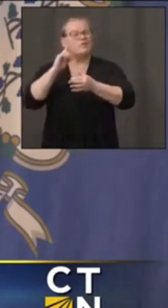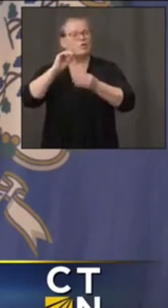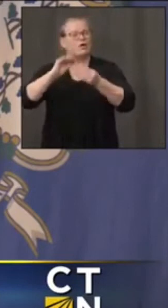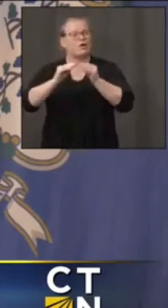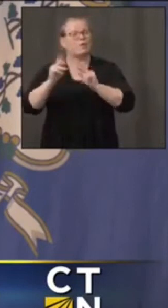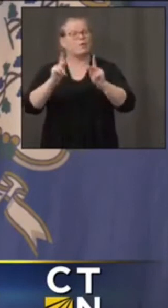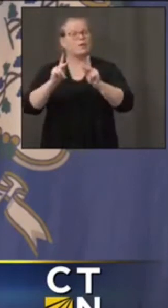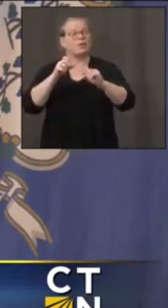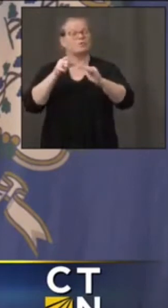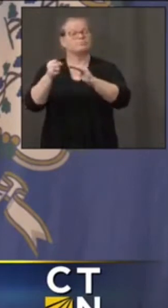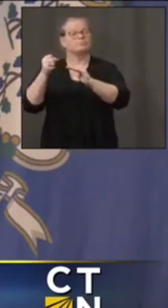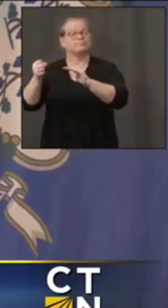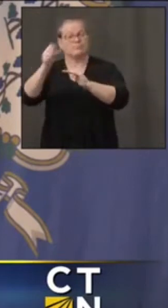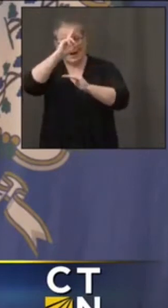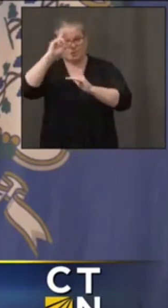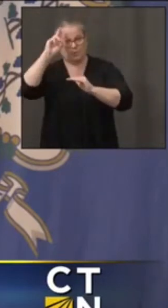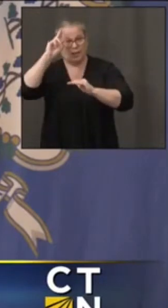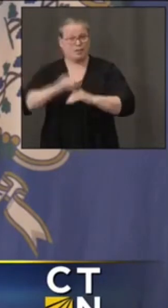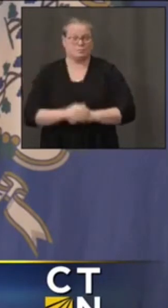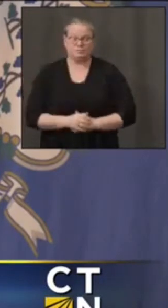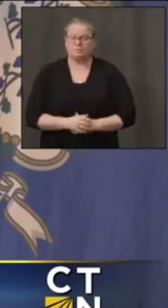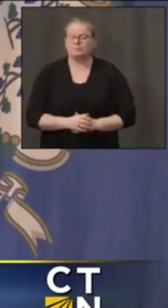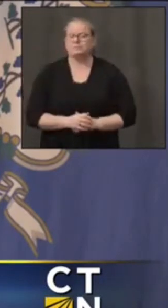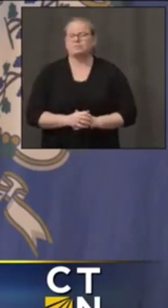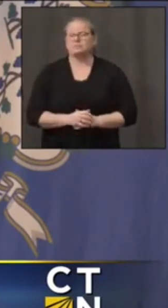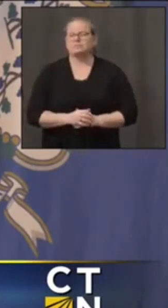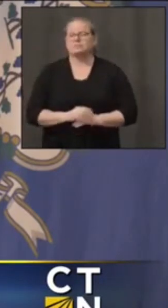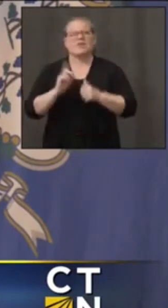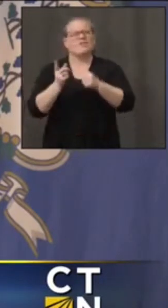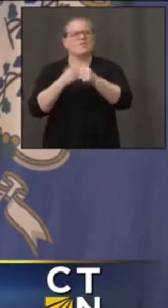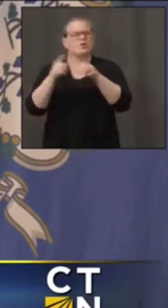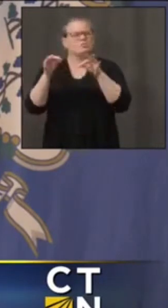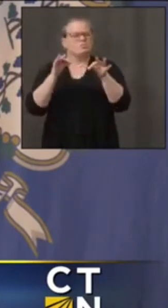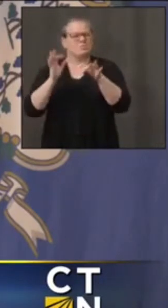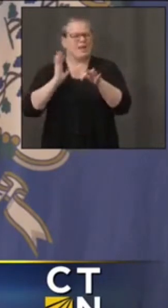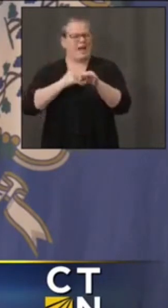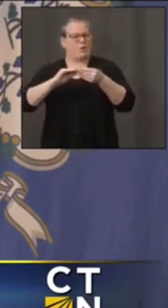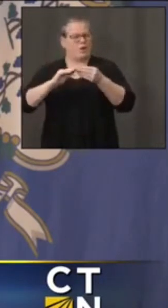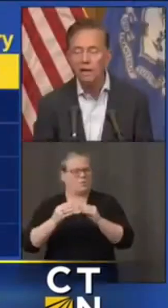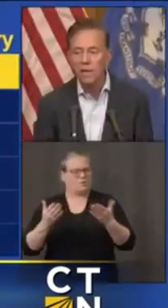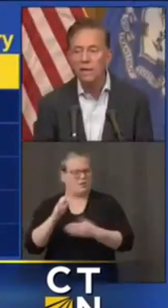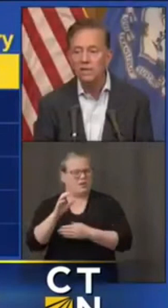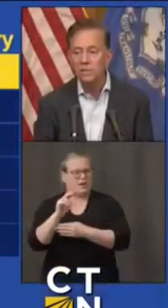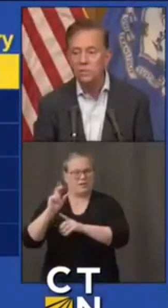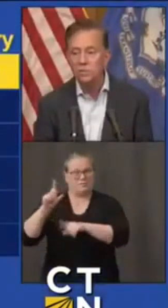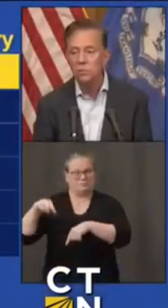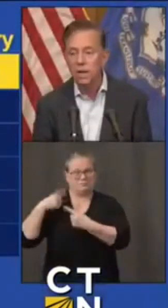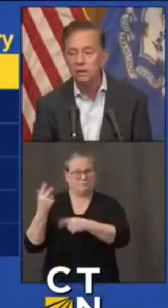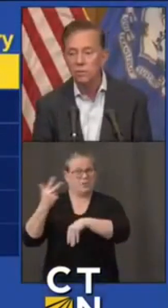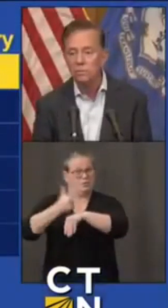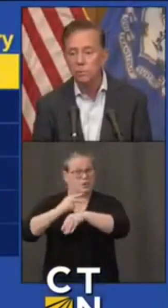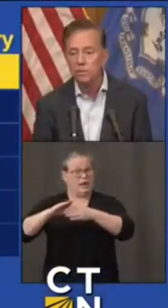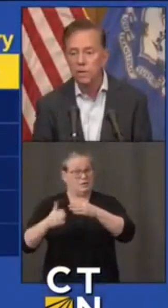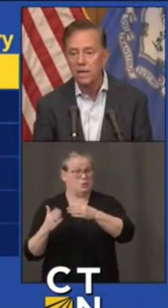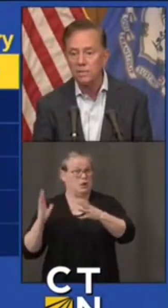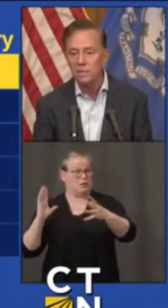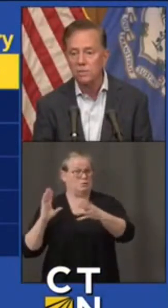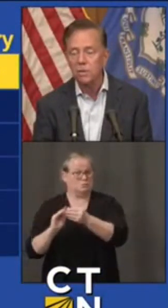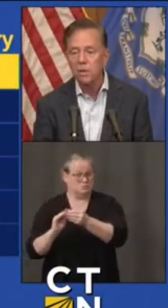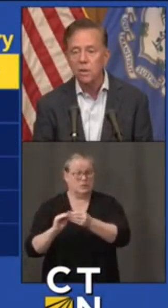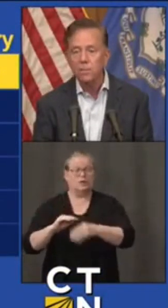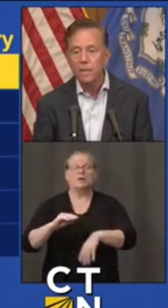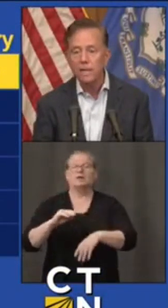talk first about our 3 days of numbers. You can see we've got a lot of cases, 2,000 plus